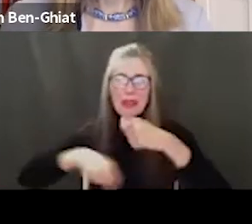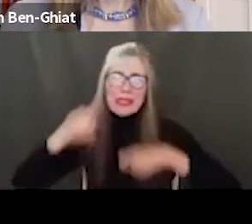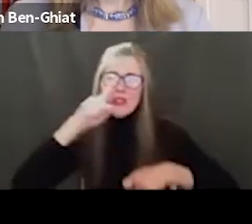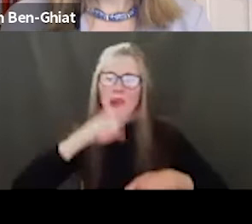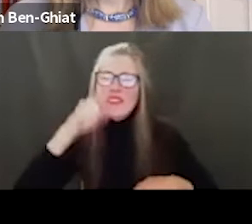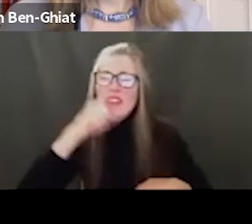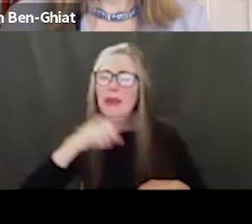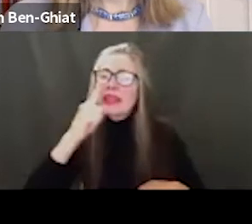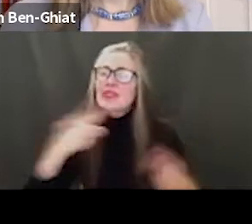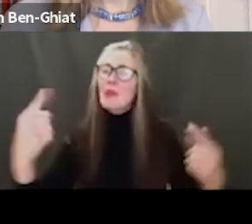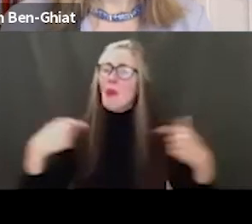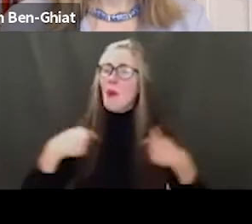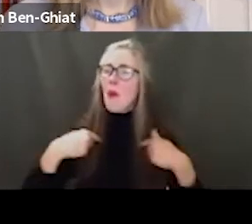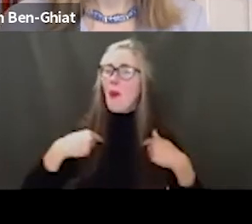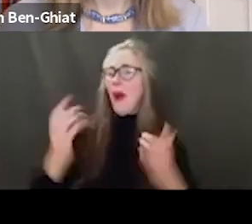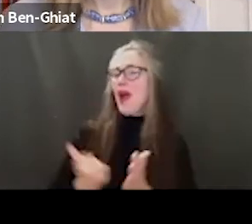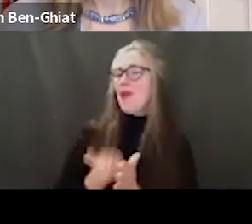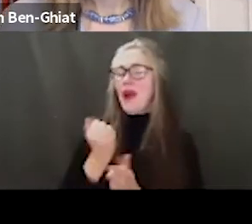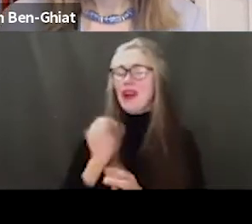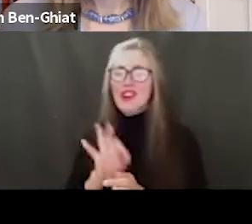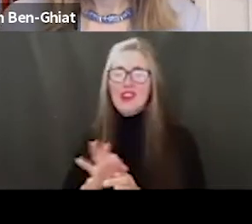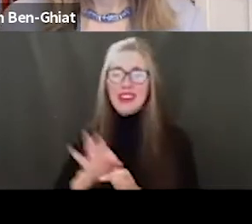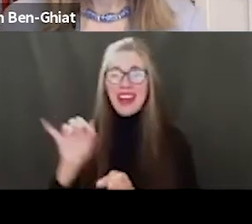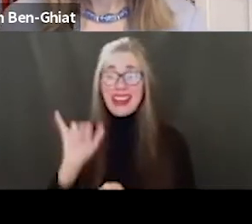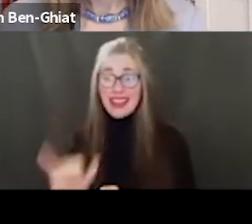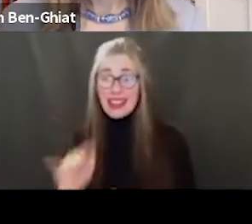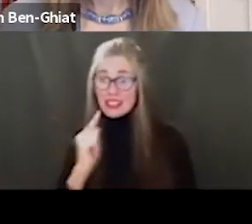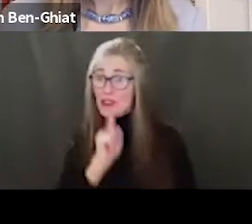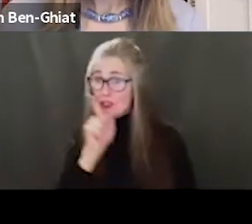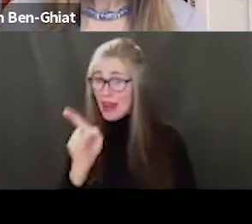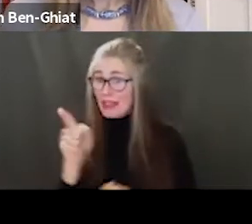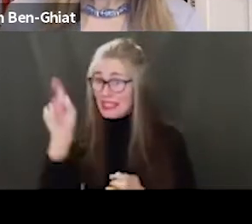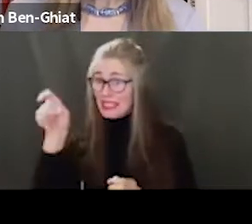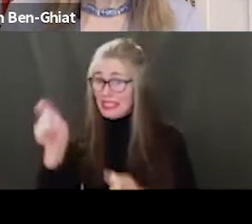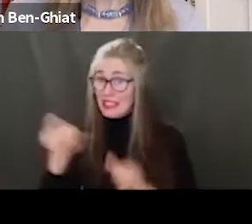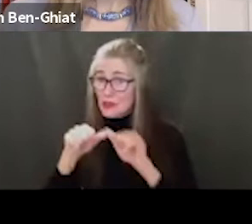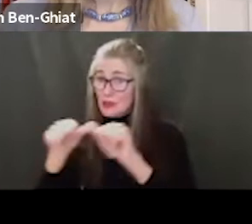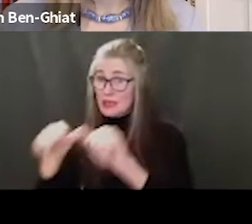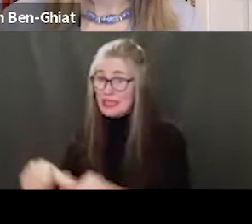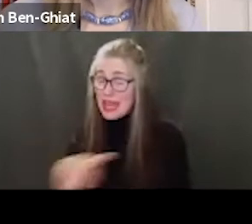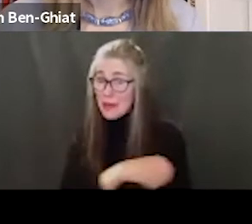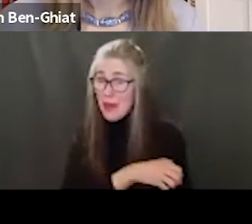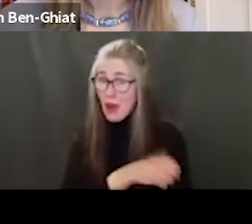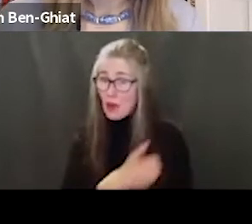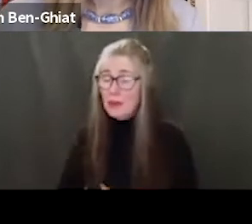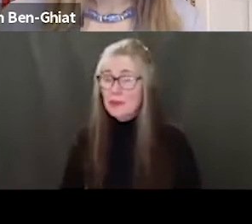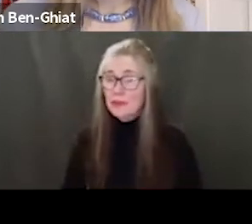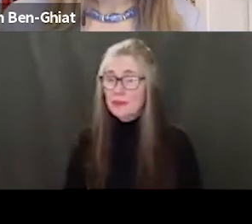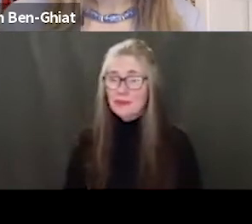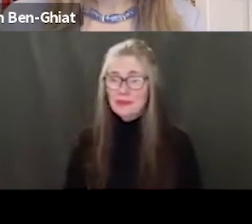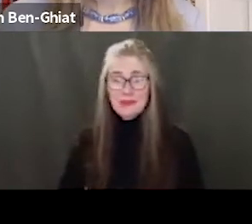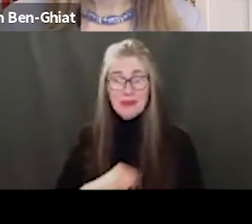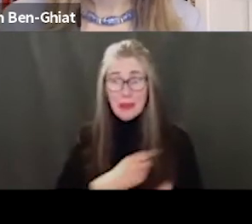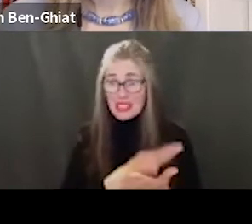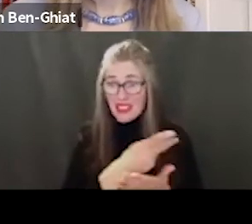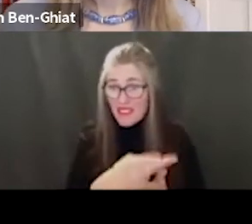fabrication that creates the reality you need to stay in power. And the fact that it didn't work, and in fact,